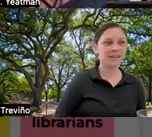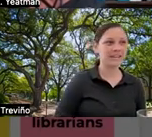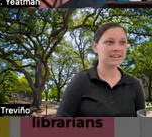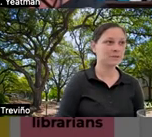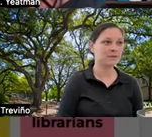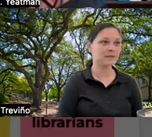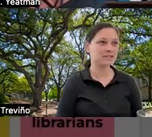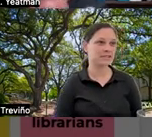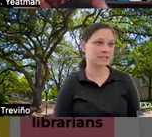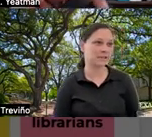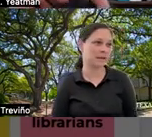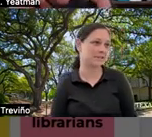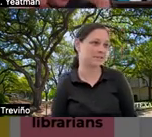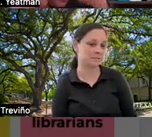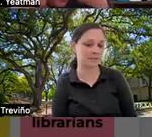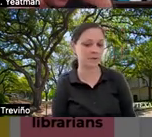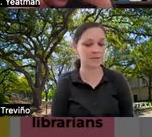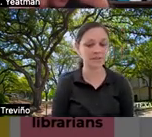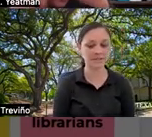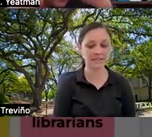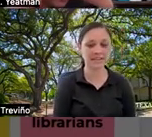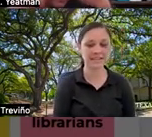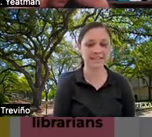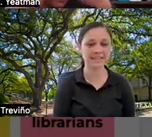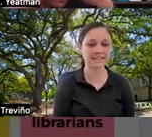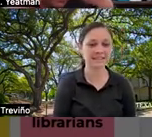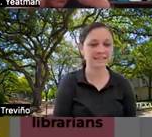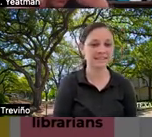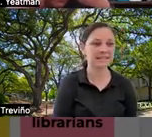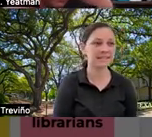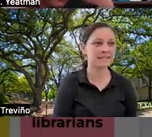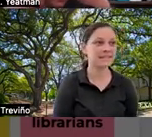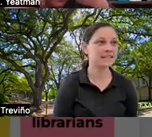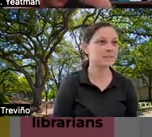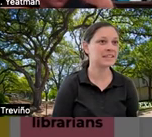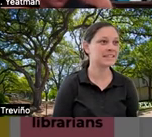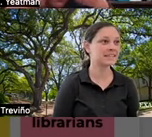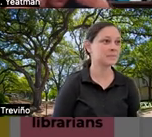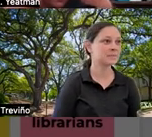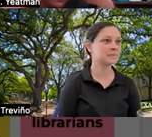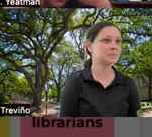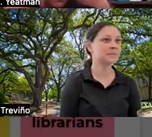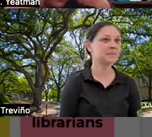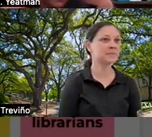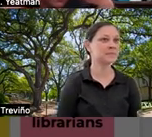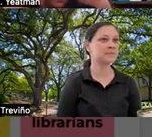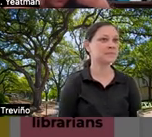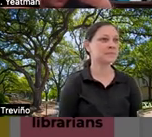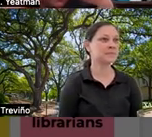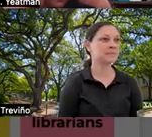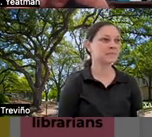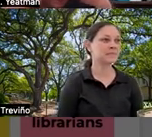Mm-hmm. Great. Any other reflections on the pattern before we shift to the next piece?